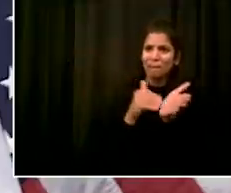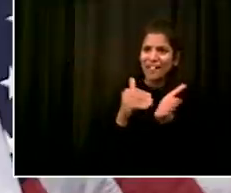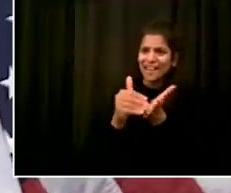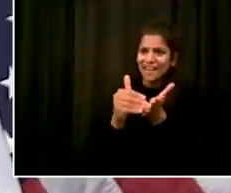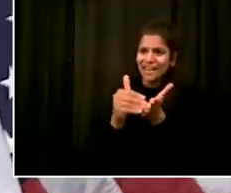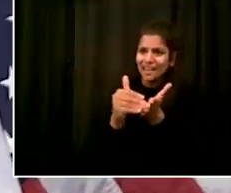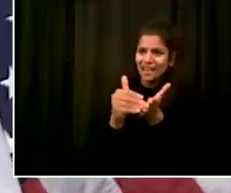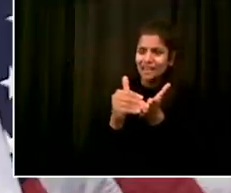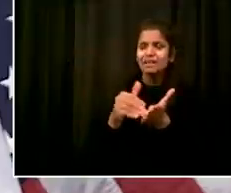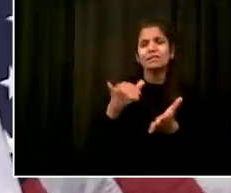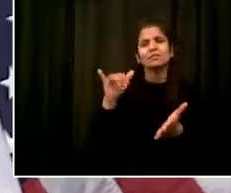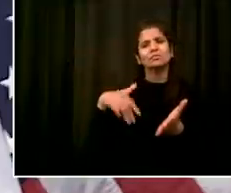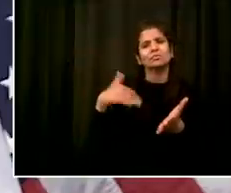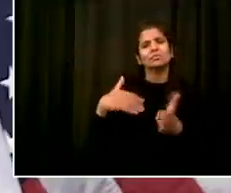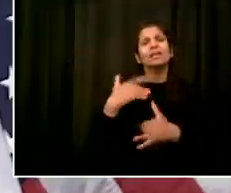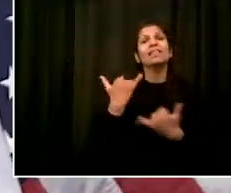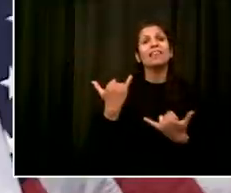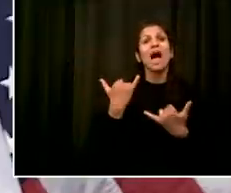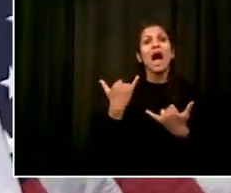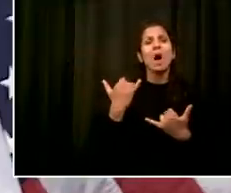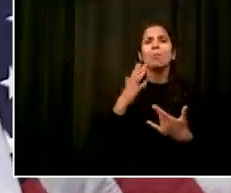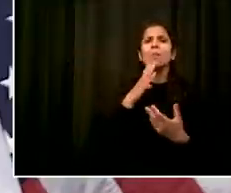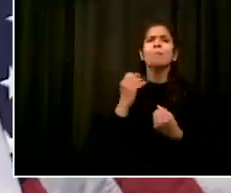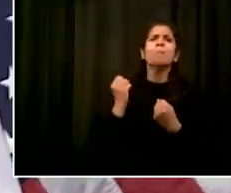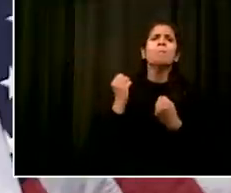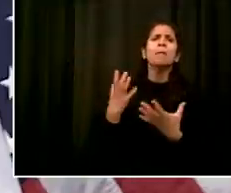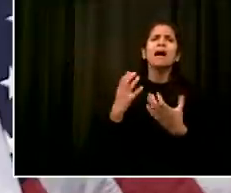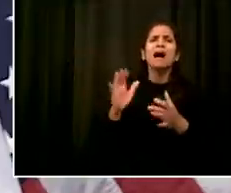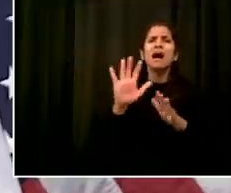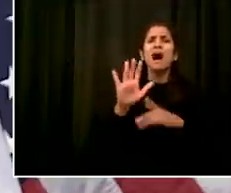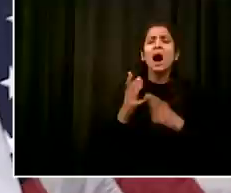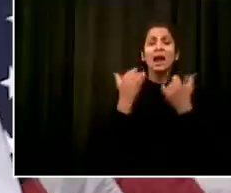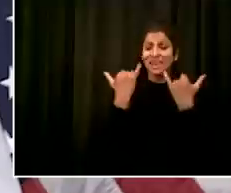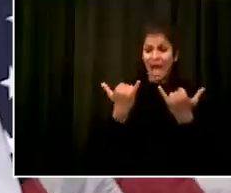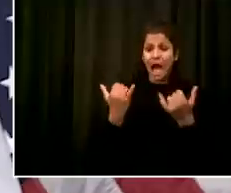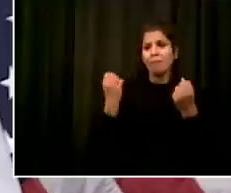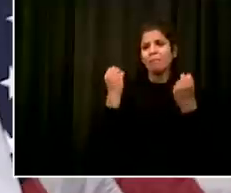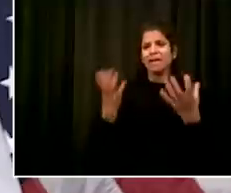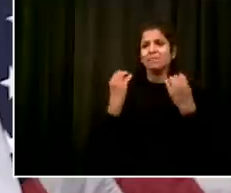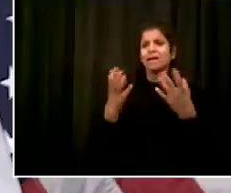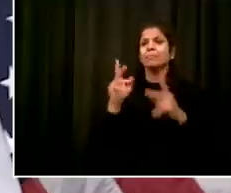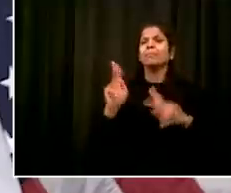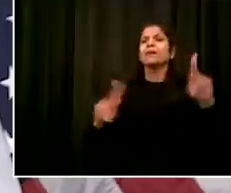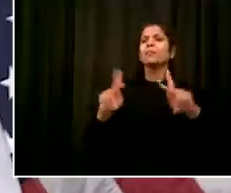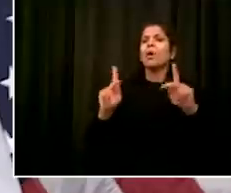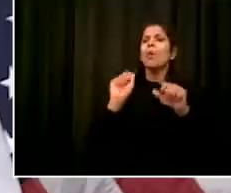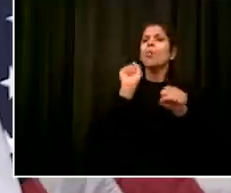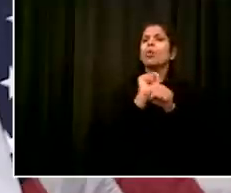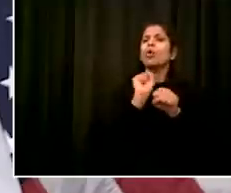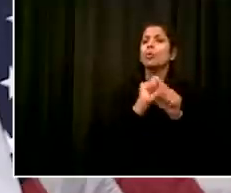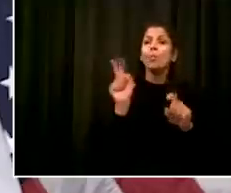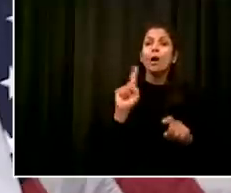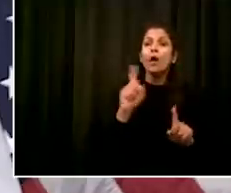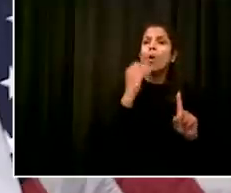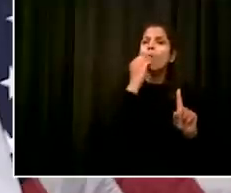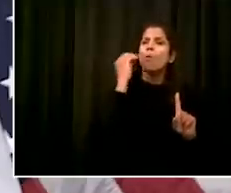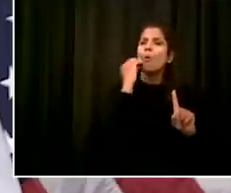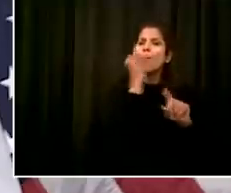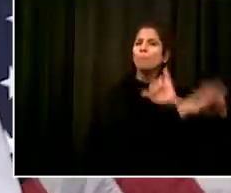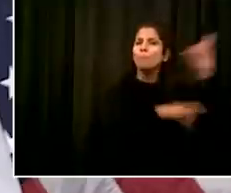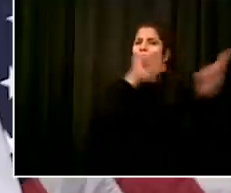but working from home, I'm sure that will continue for months ahead. And phase one, again, is only one part of the economy. So we can